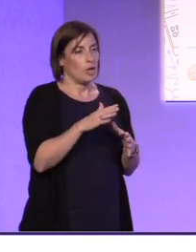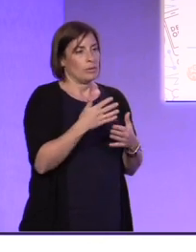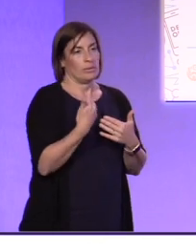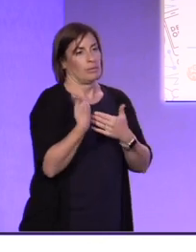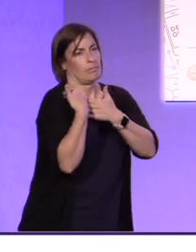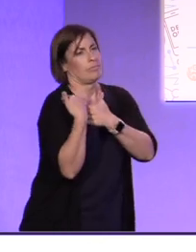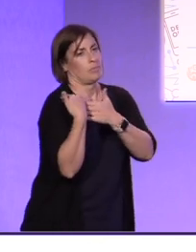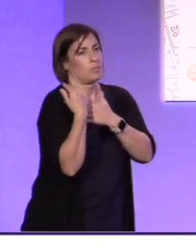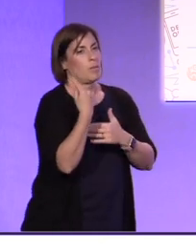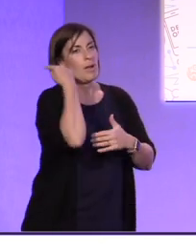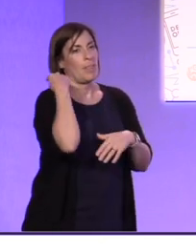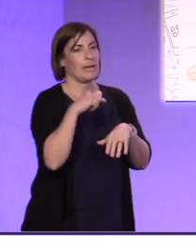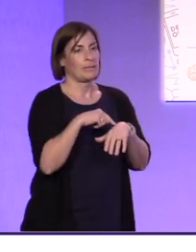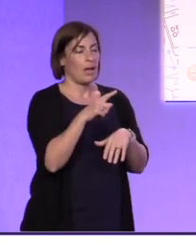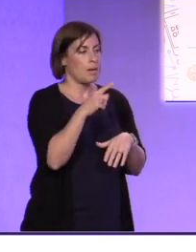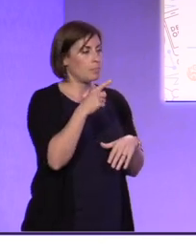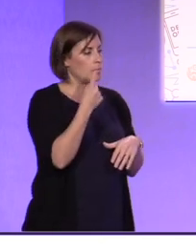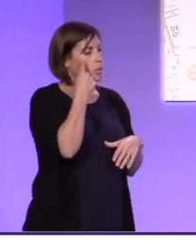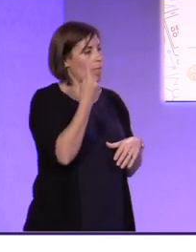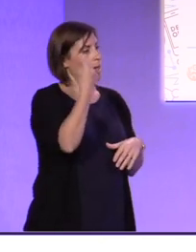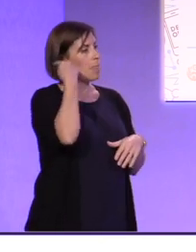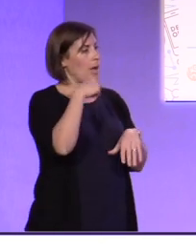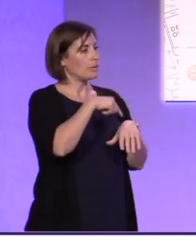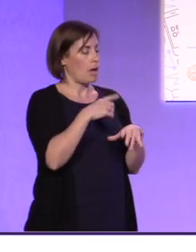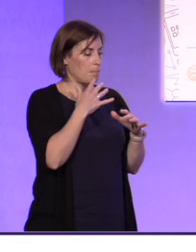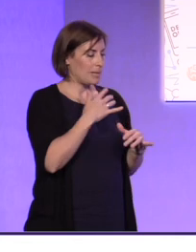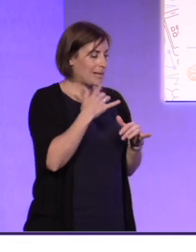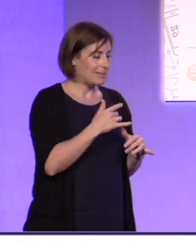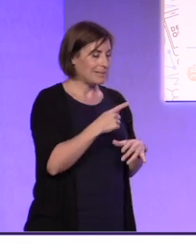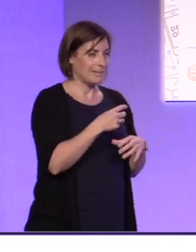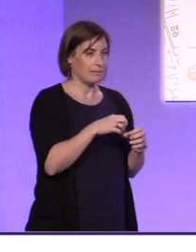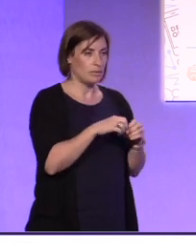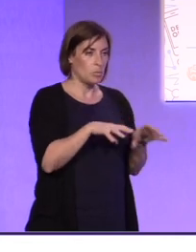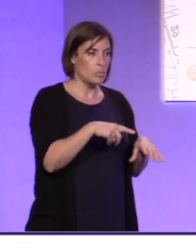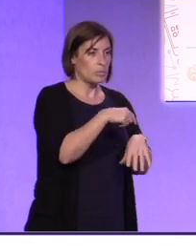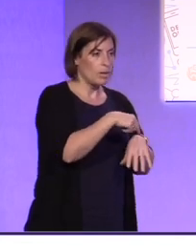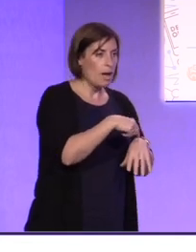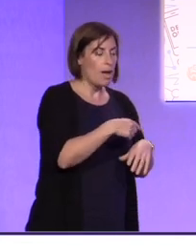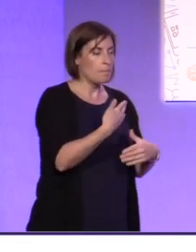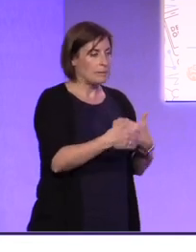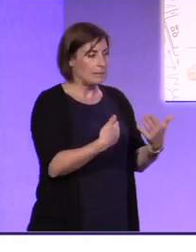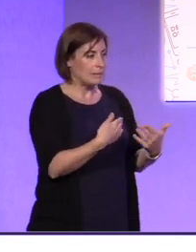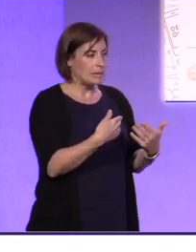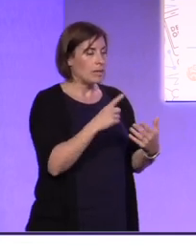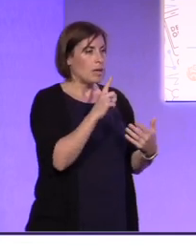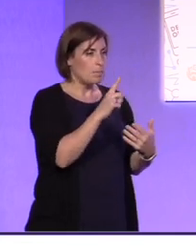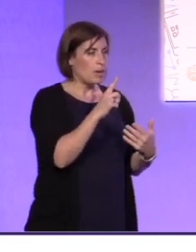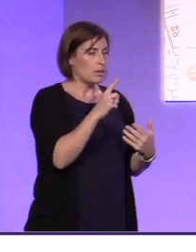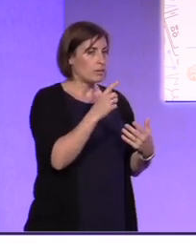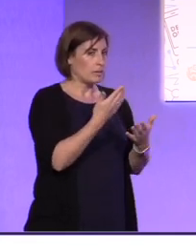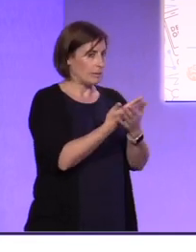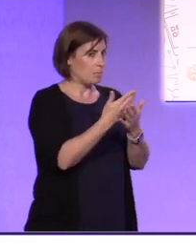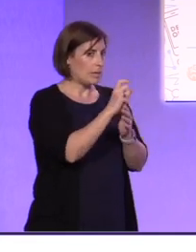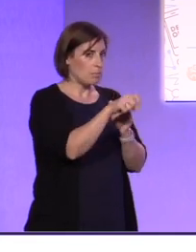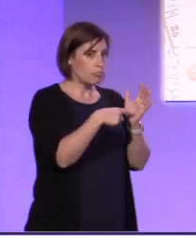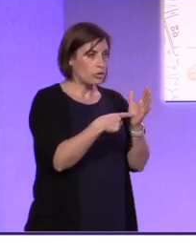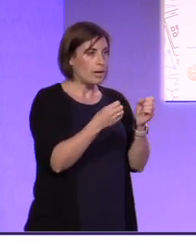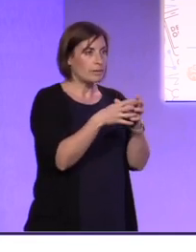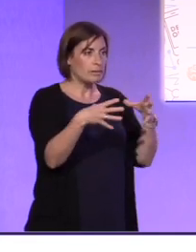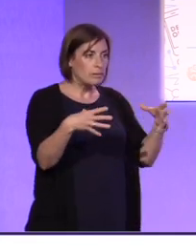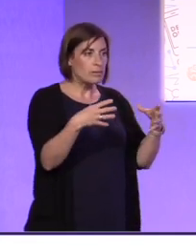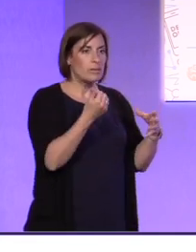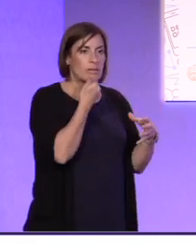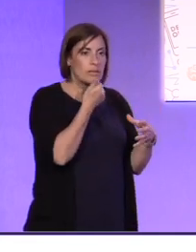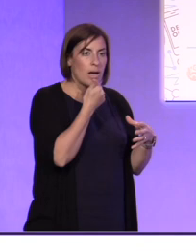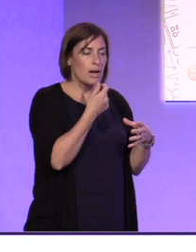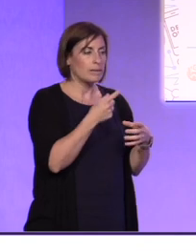over time you learn that testing is a cost, and depending on your project, depending on the size and the impact, it might not make sense to have it. And testing is more like a